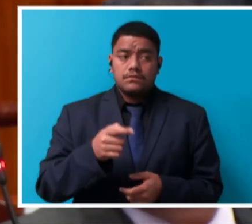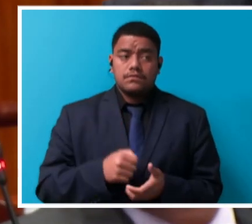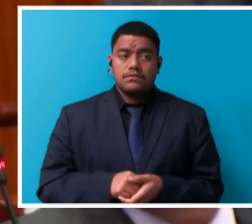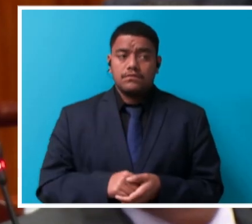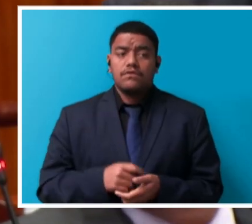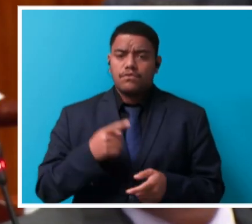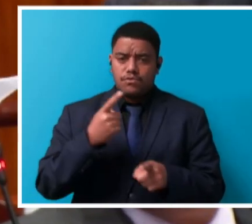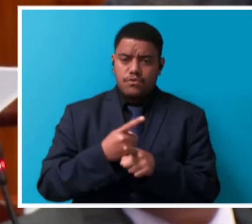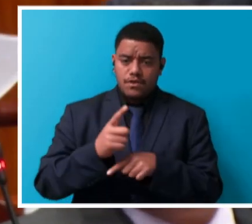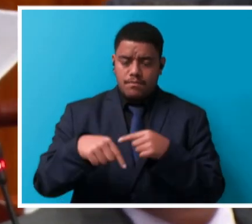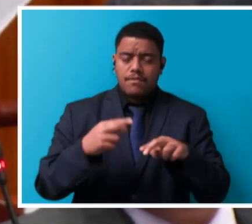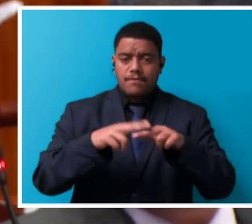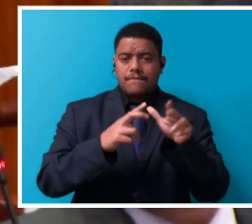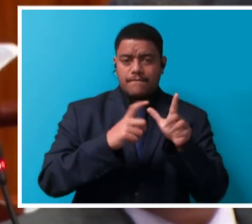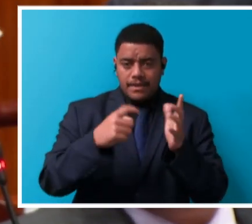the fact.